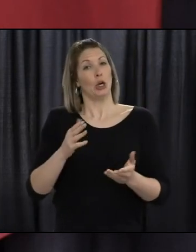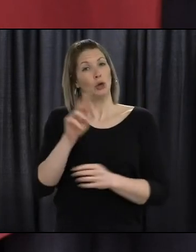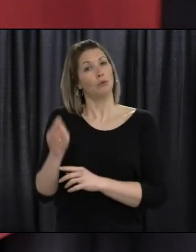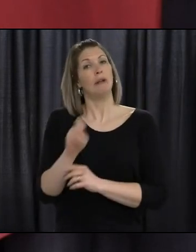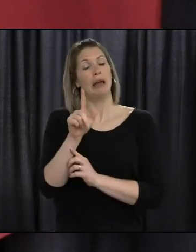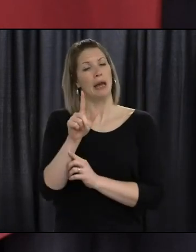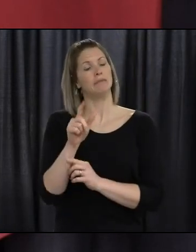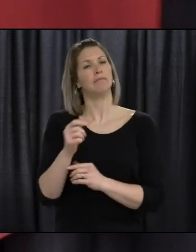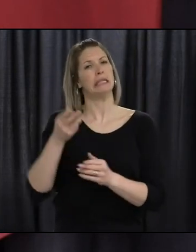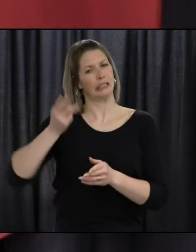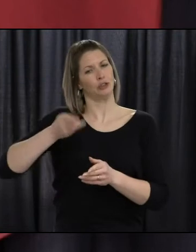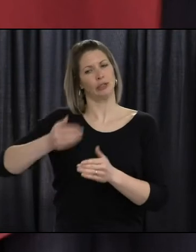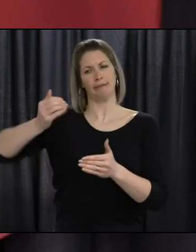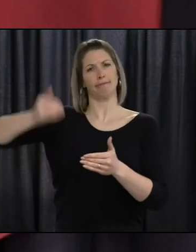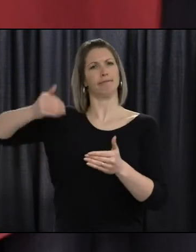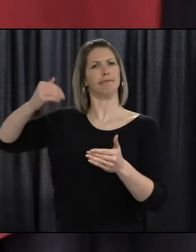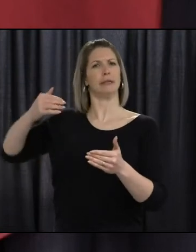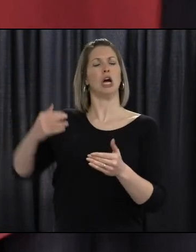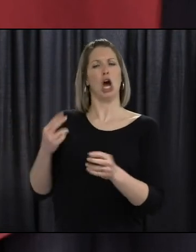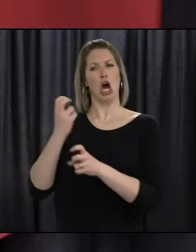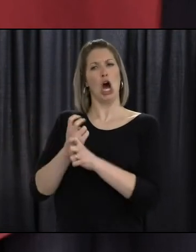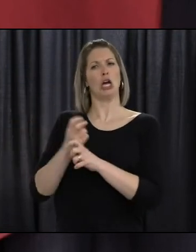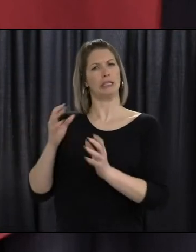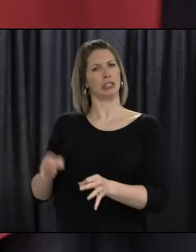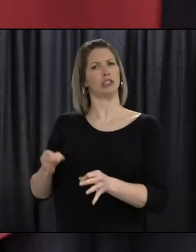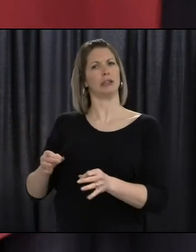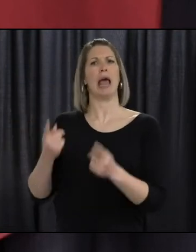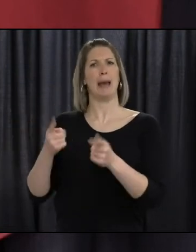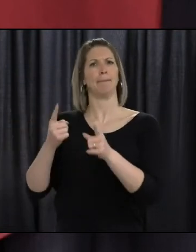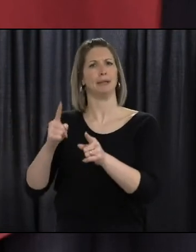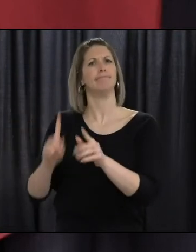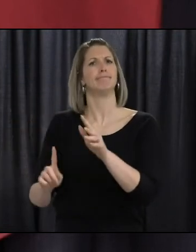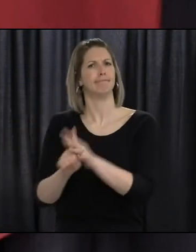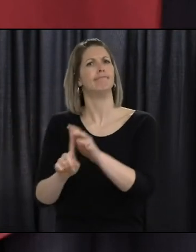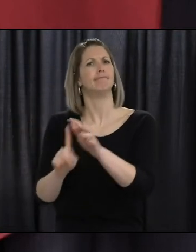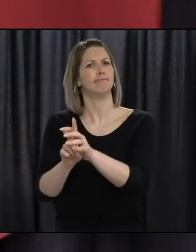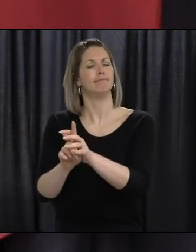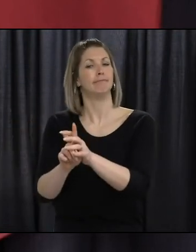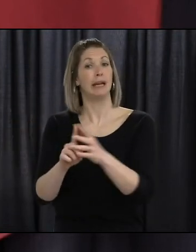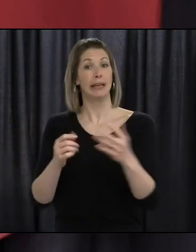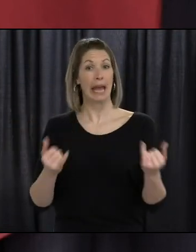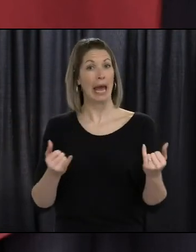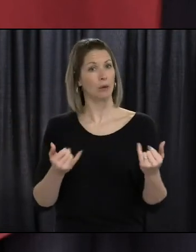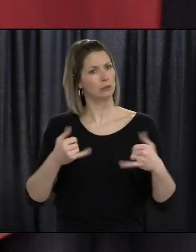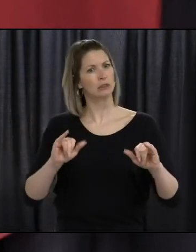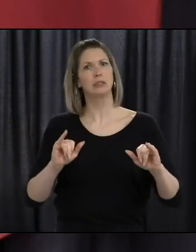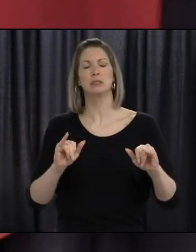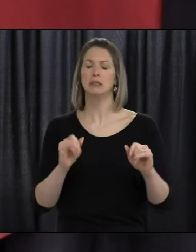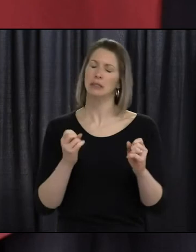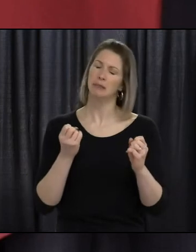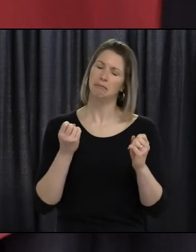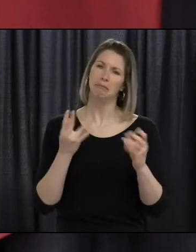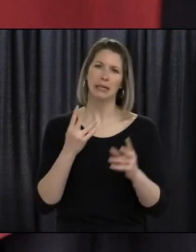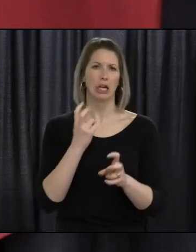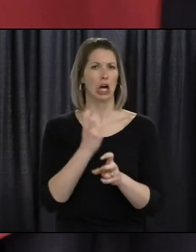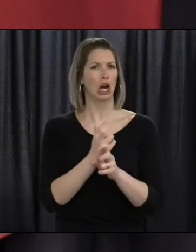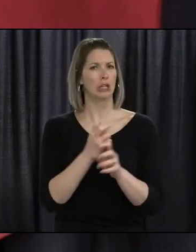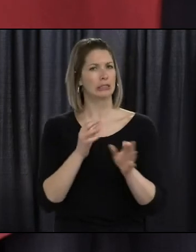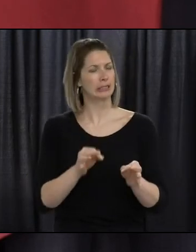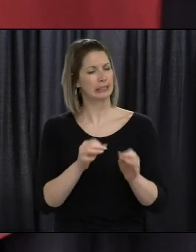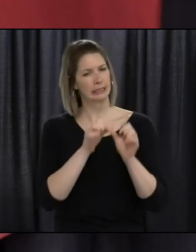good reasons, because we know that this virus is here. We also know that it has no boundaries. Really, it reminds me something